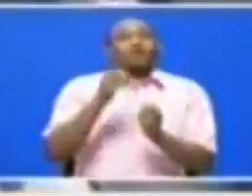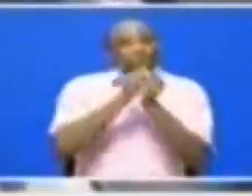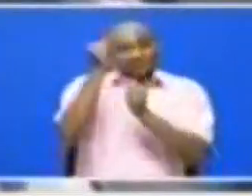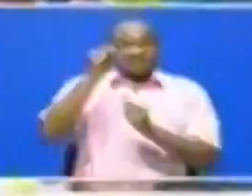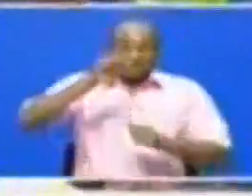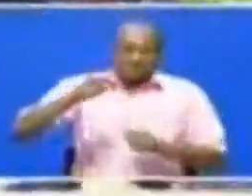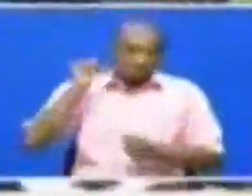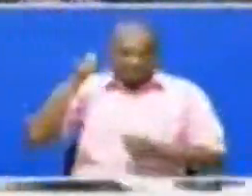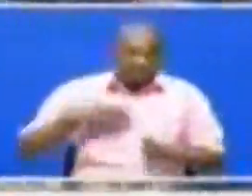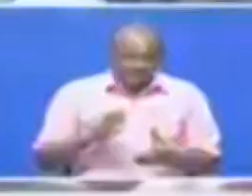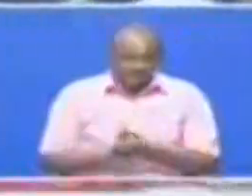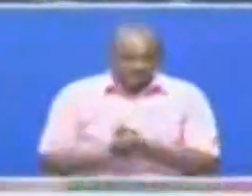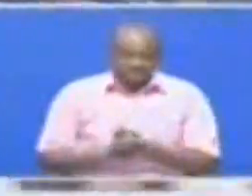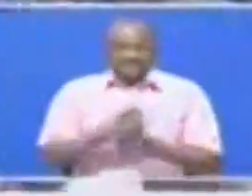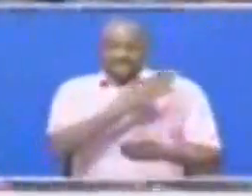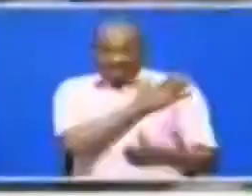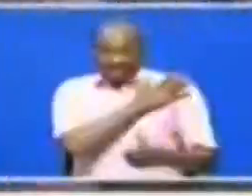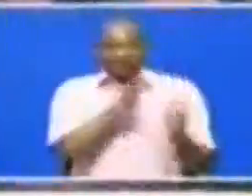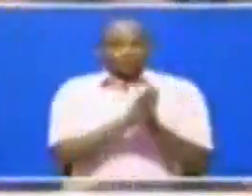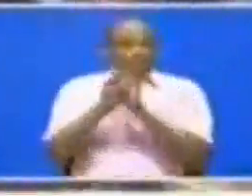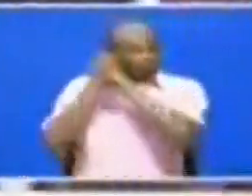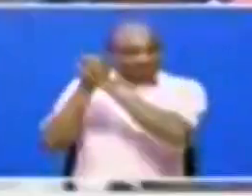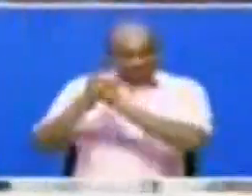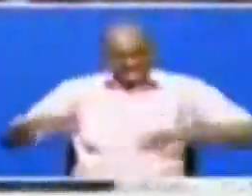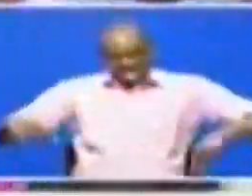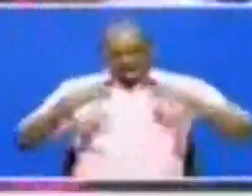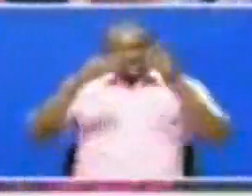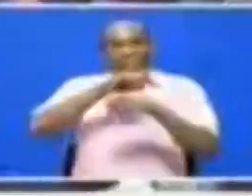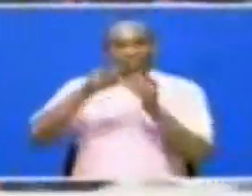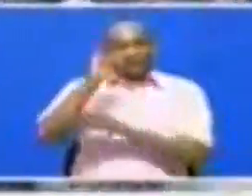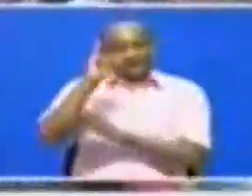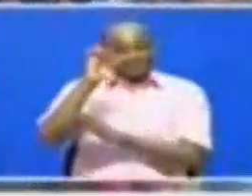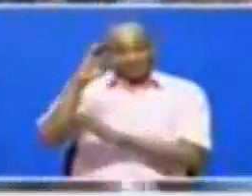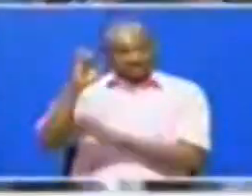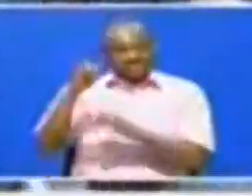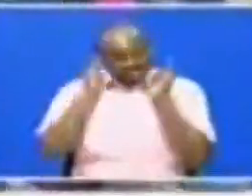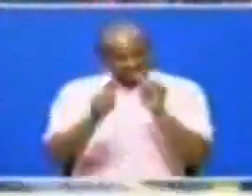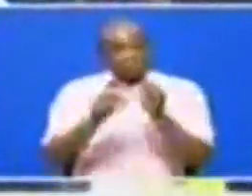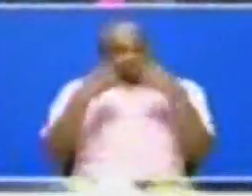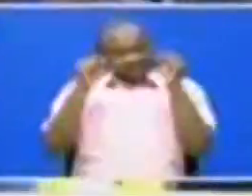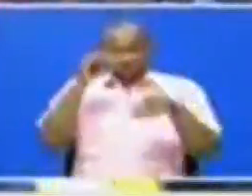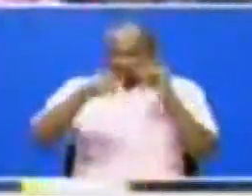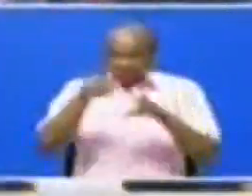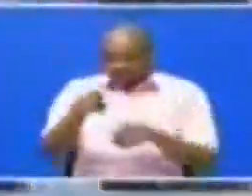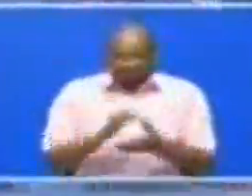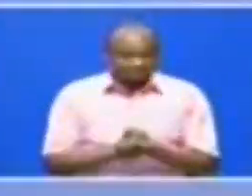million Kenyans. NASA and Jubilee lock horns over IEBC in the fresh presidential election.